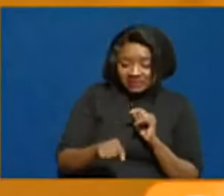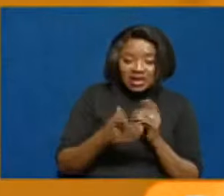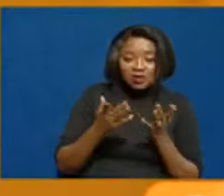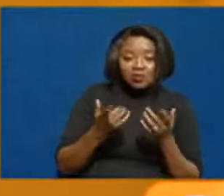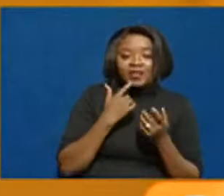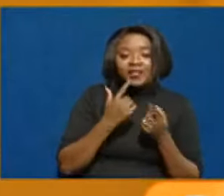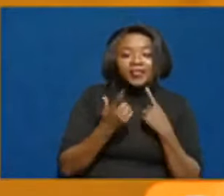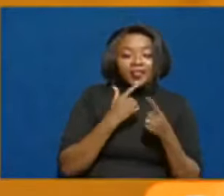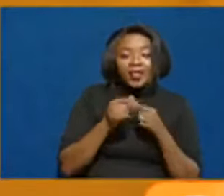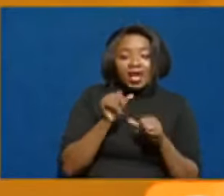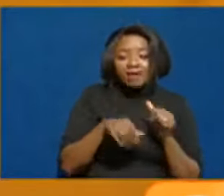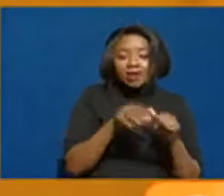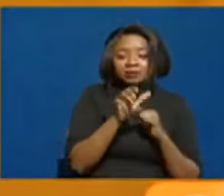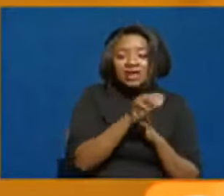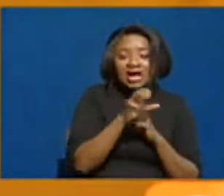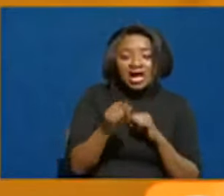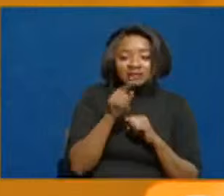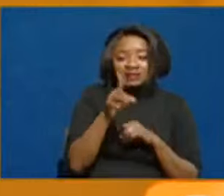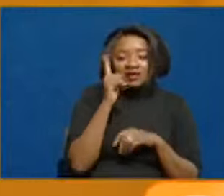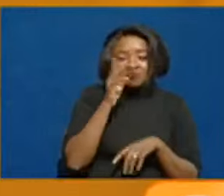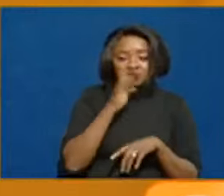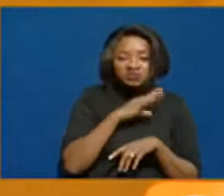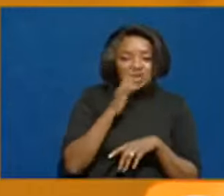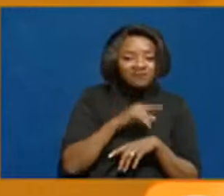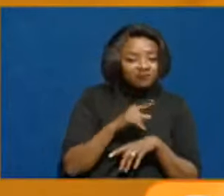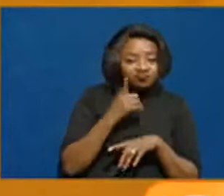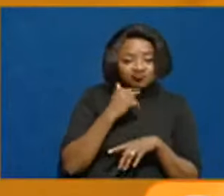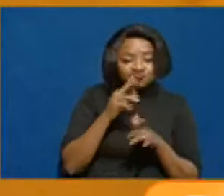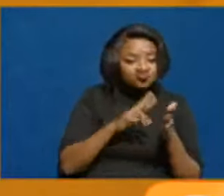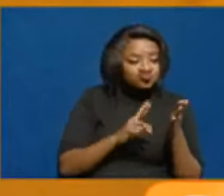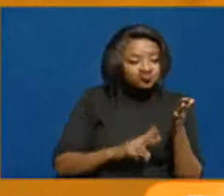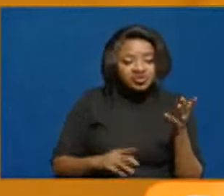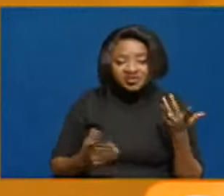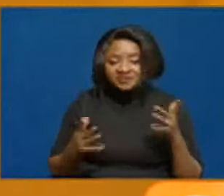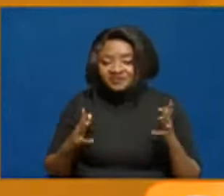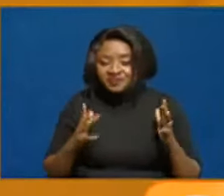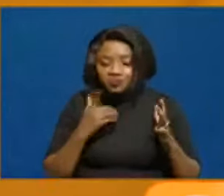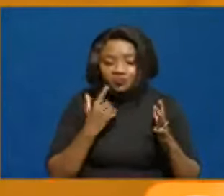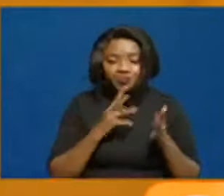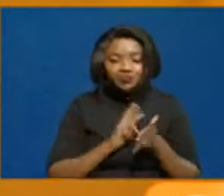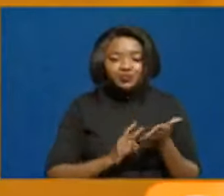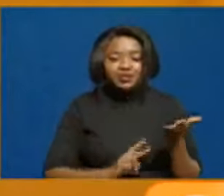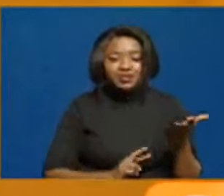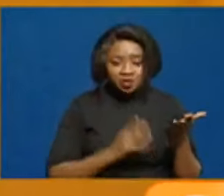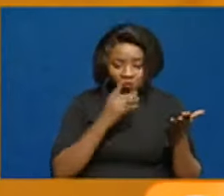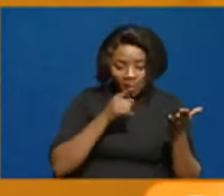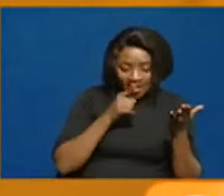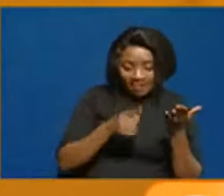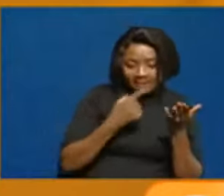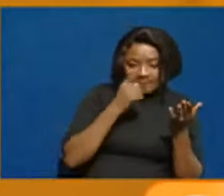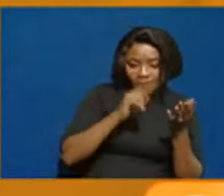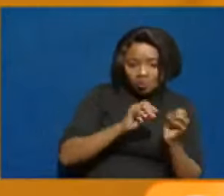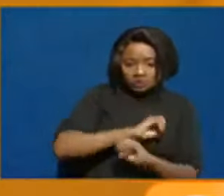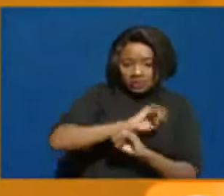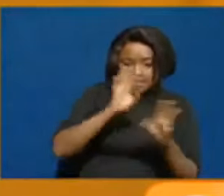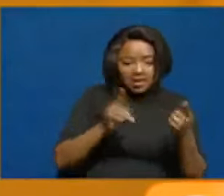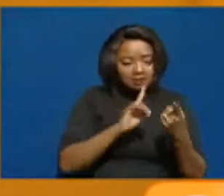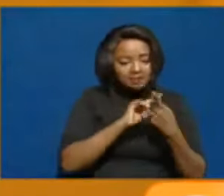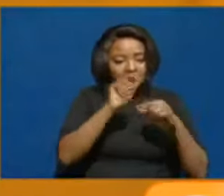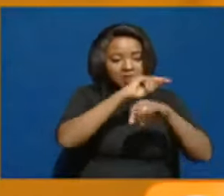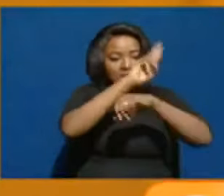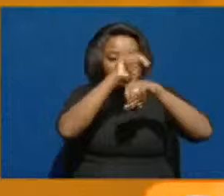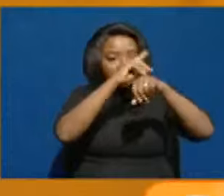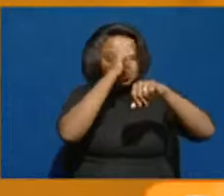and internalize it? It clearly stipulates what is the mandate of the national government at ministry level.